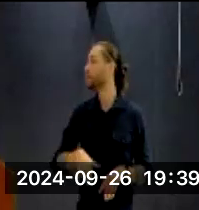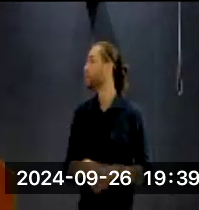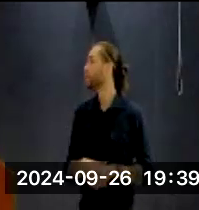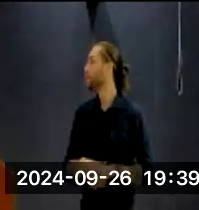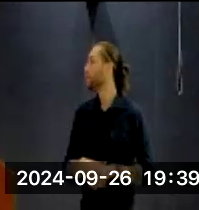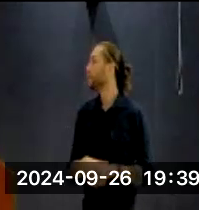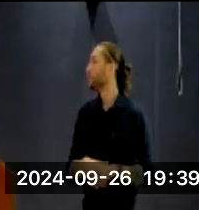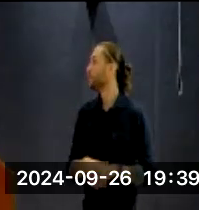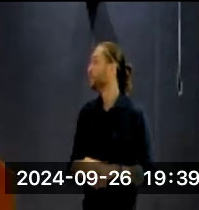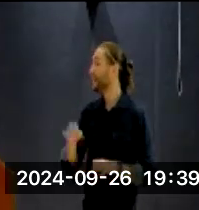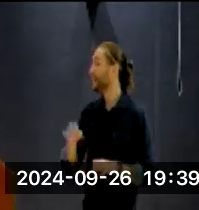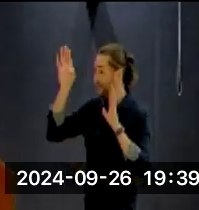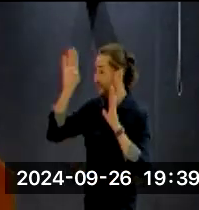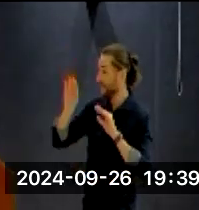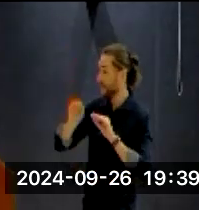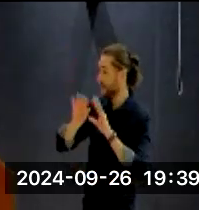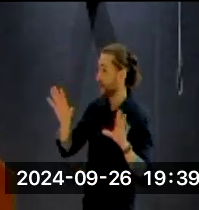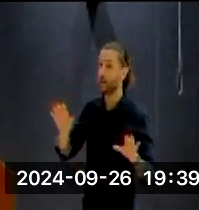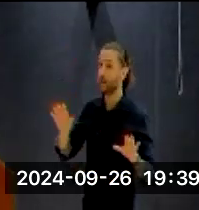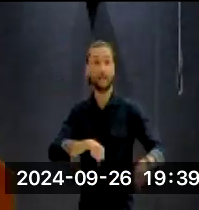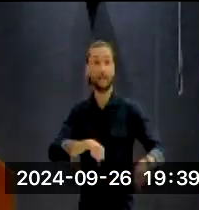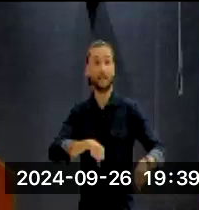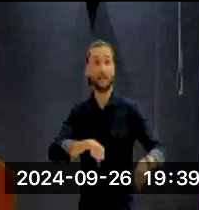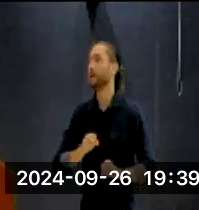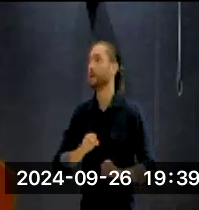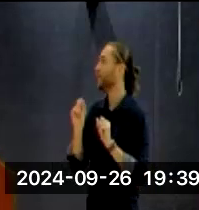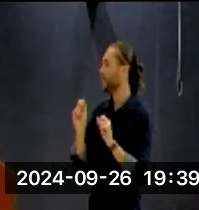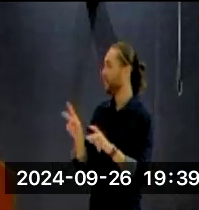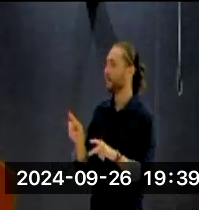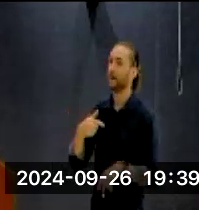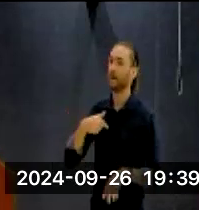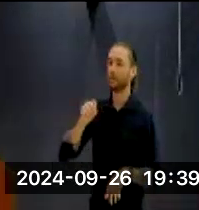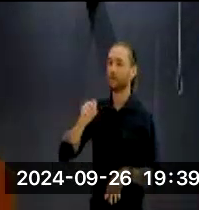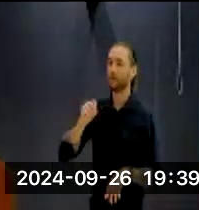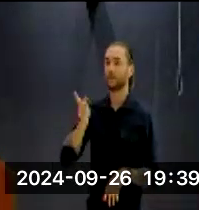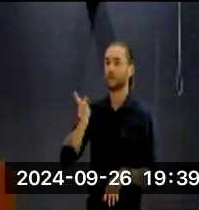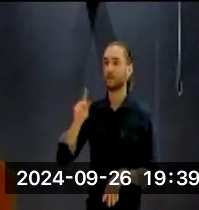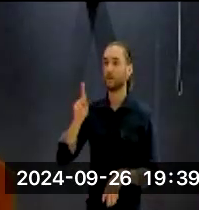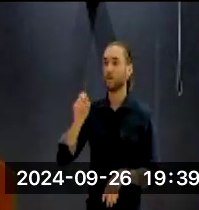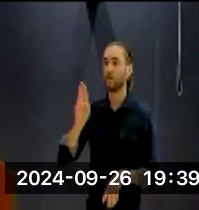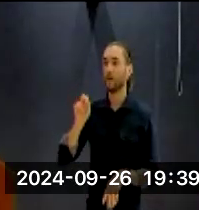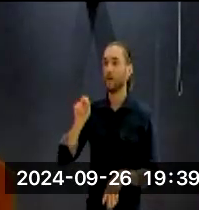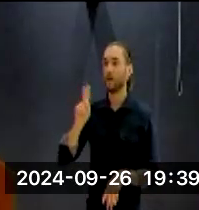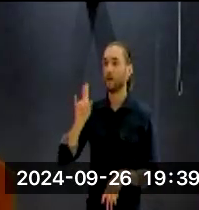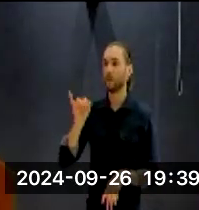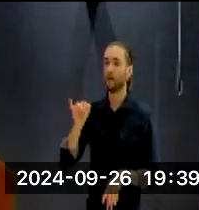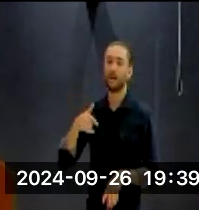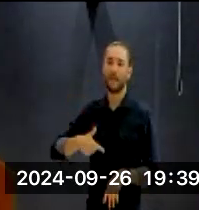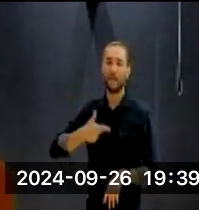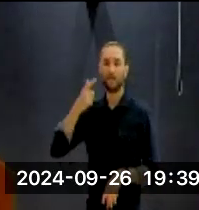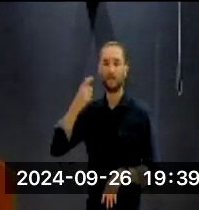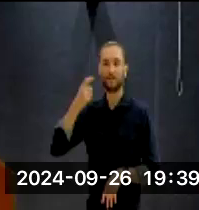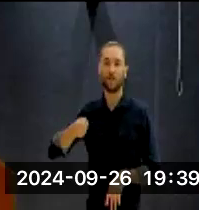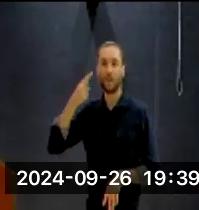Hello, can you hear me? Yes. Yeah. Hey, my name is Sandy Kobianki. I live in Southern California. I'm the Southern California